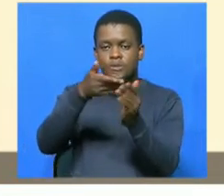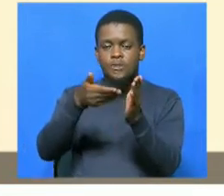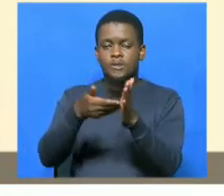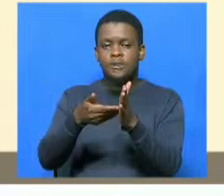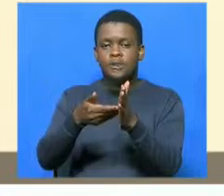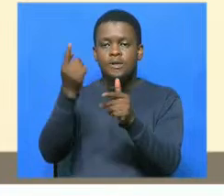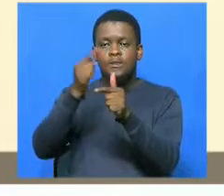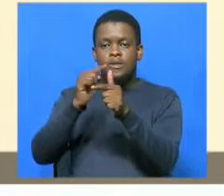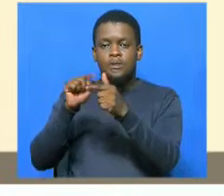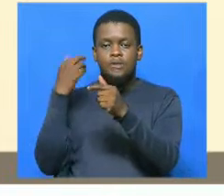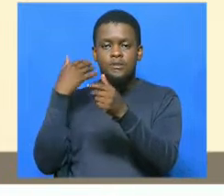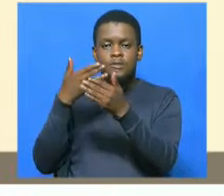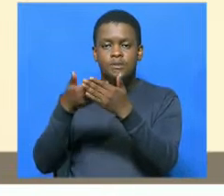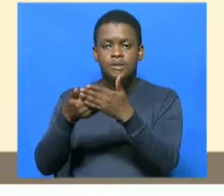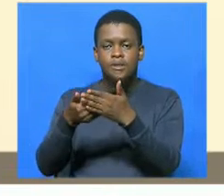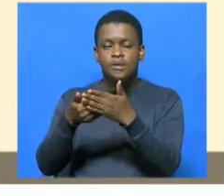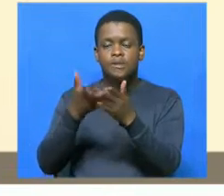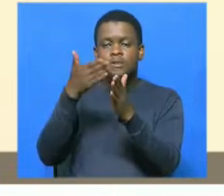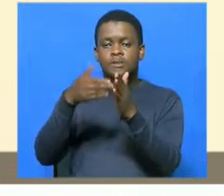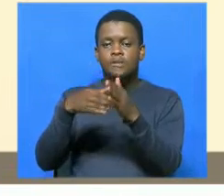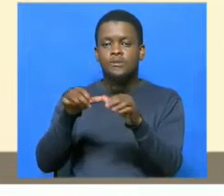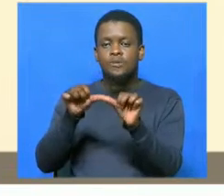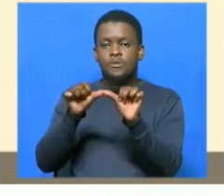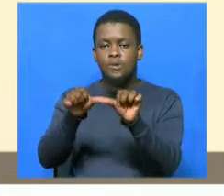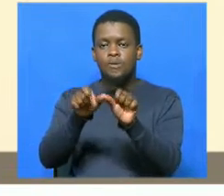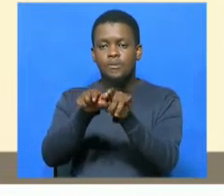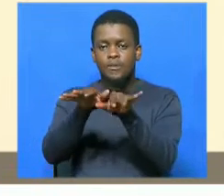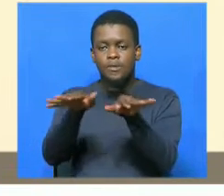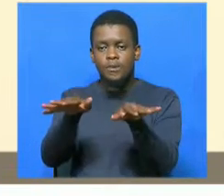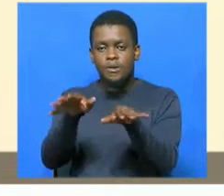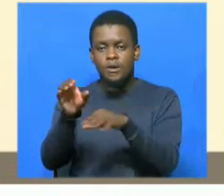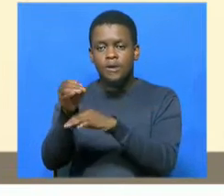insects since they normally move from the sprayed area to